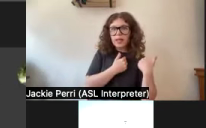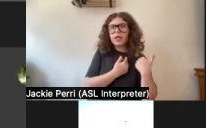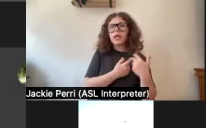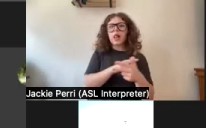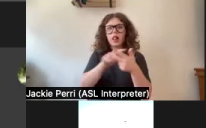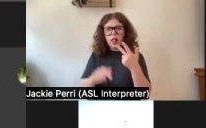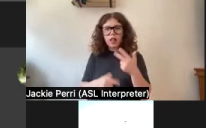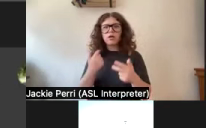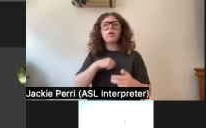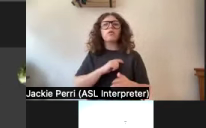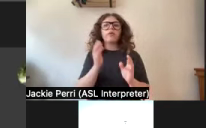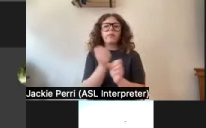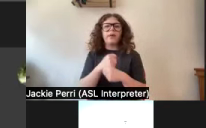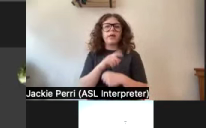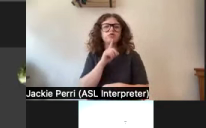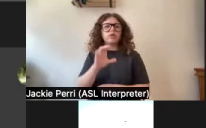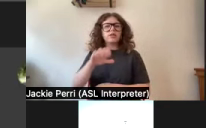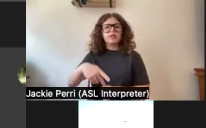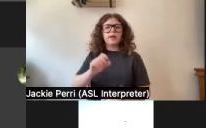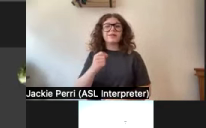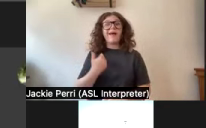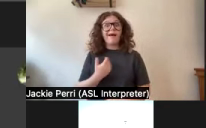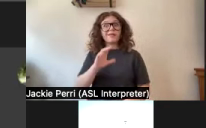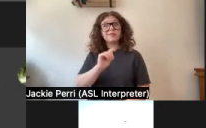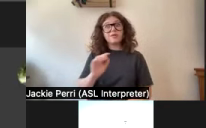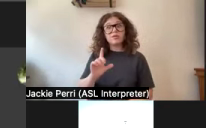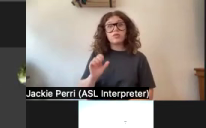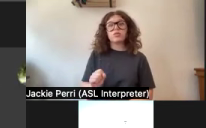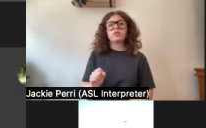have healthy relationships and ultimately reduce community violence.